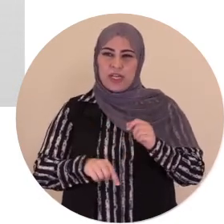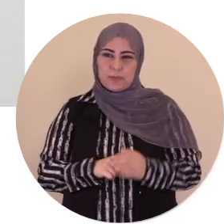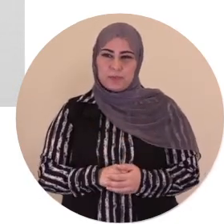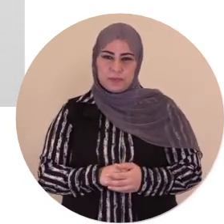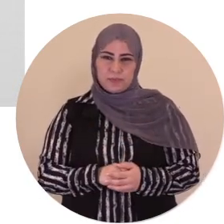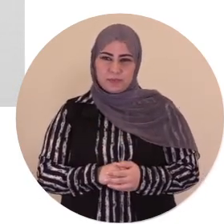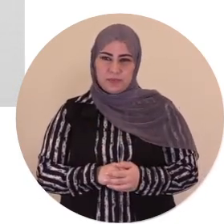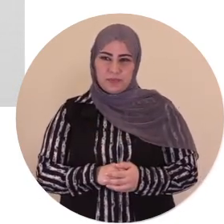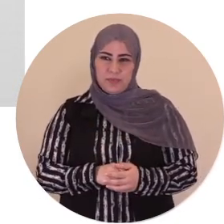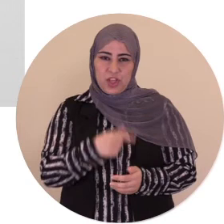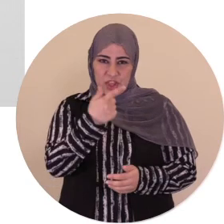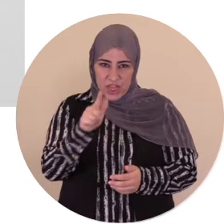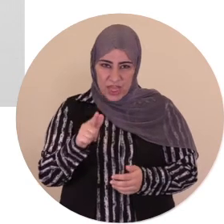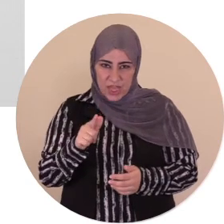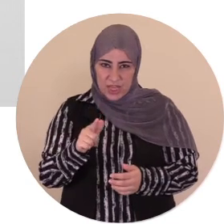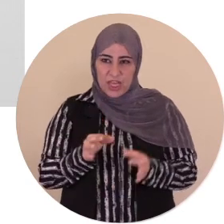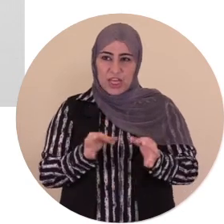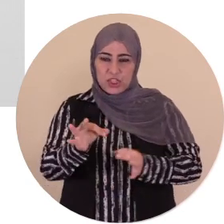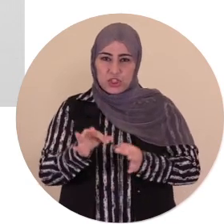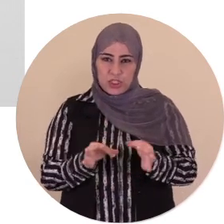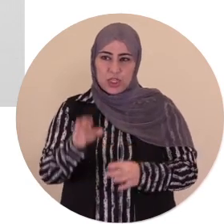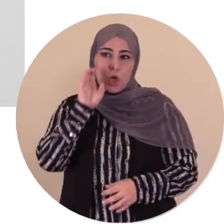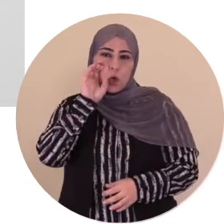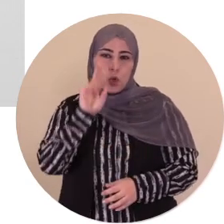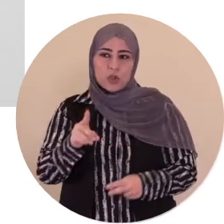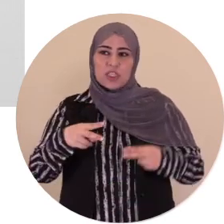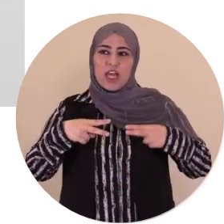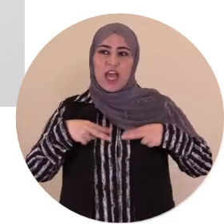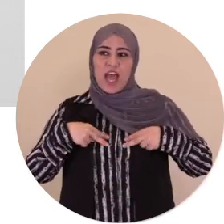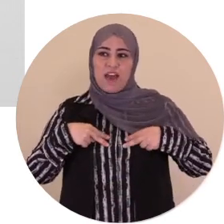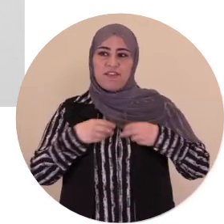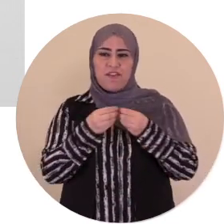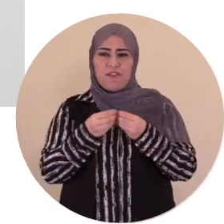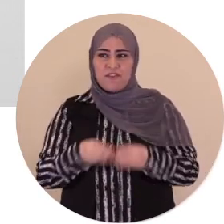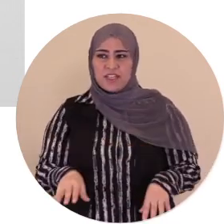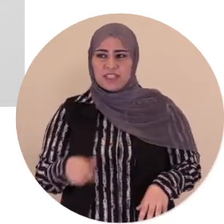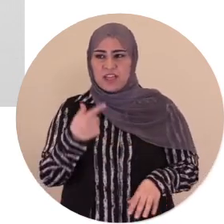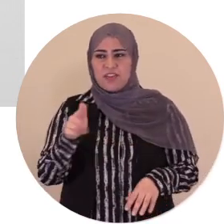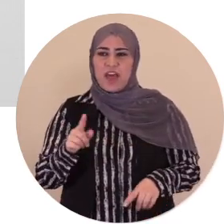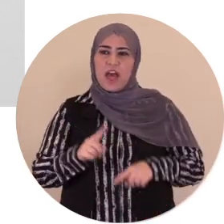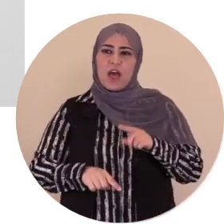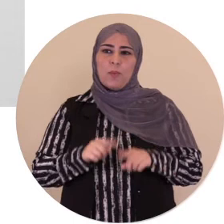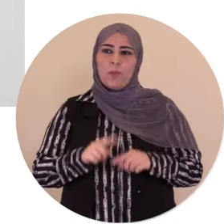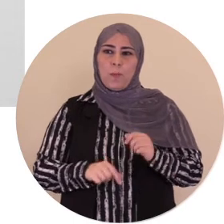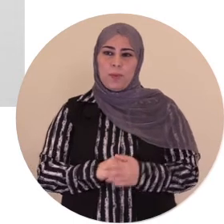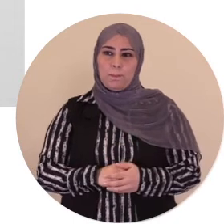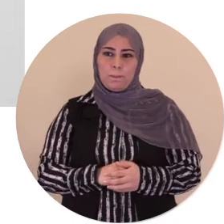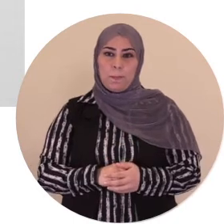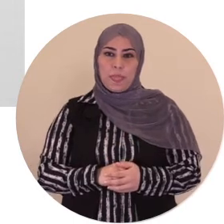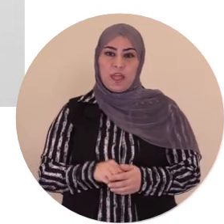is present, the equation is really easy because you simply just have to fill it in. The engineer could have fixed. So what do we